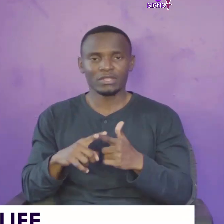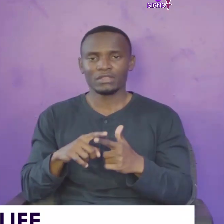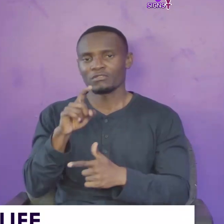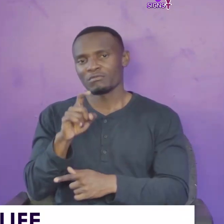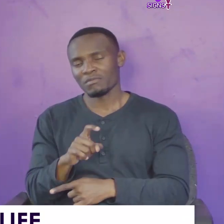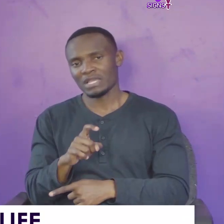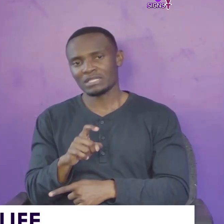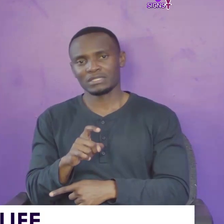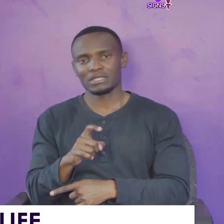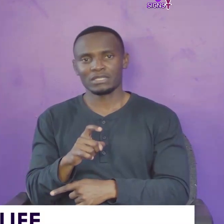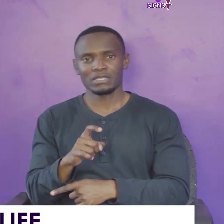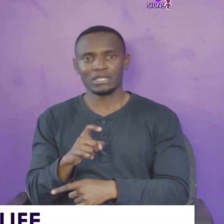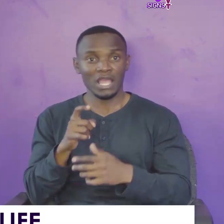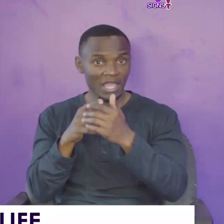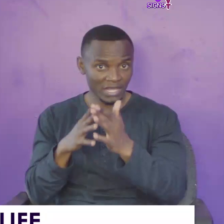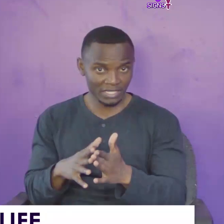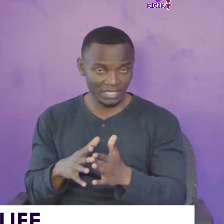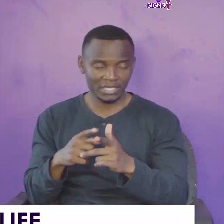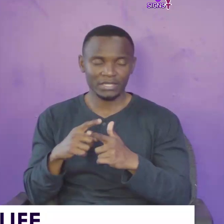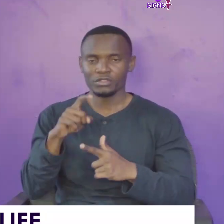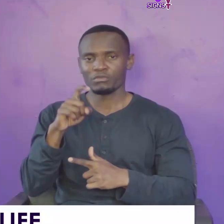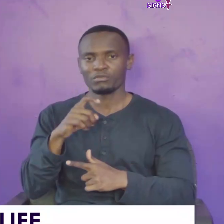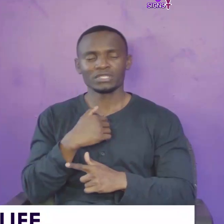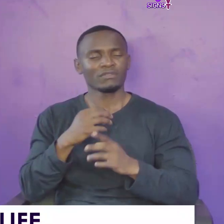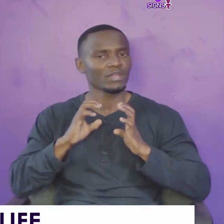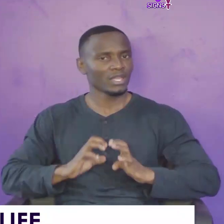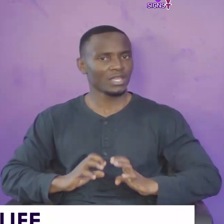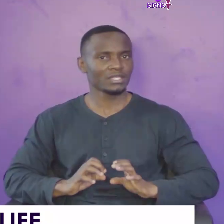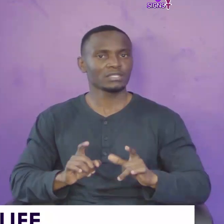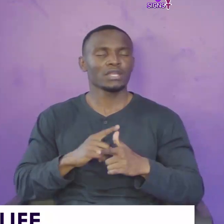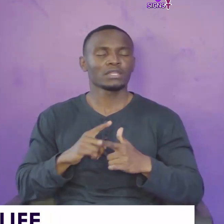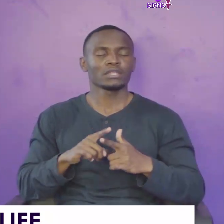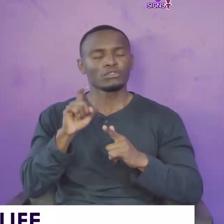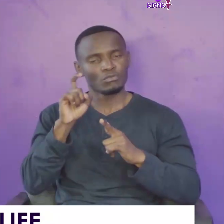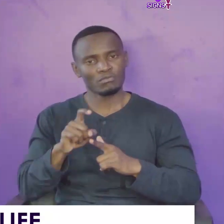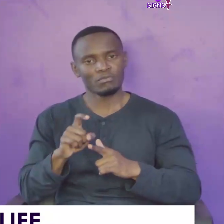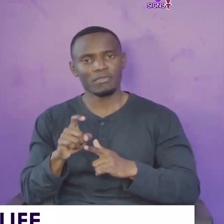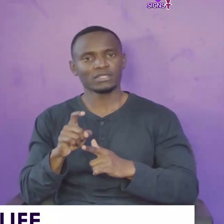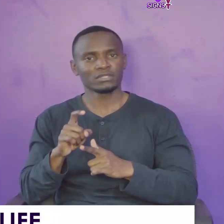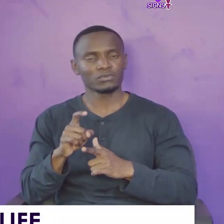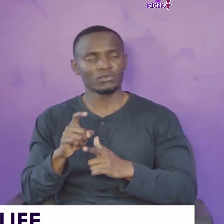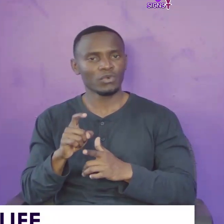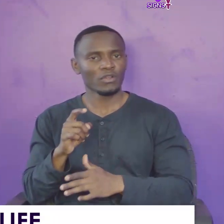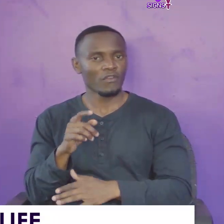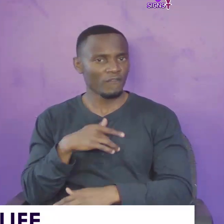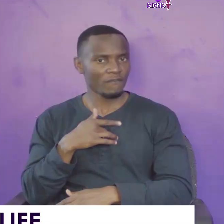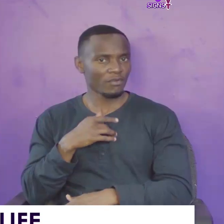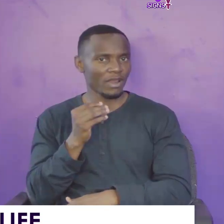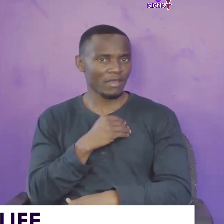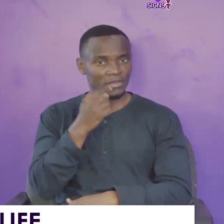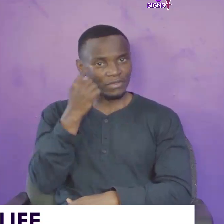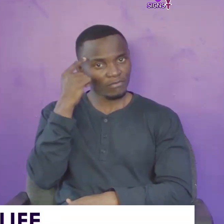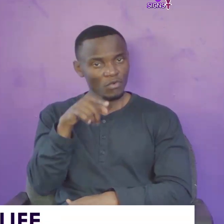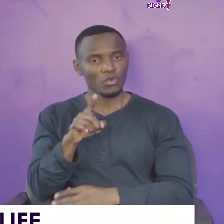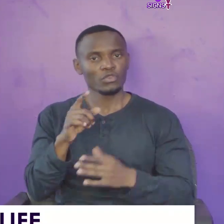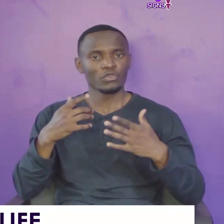have to be very ethical. For you, first of all, ethical, then now you'll be able to be empathetic with the situation of your people. And now you'll be looking for all